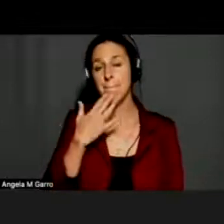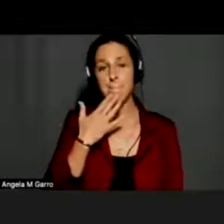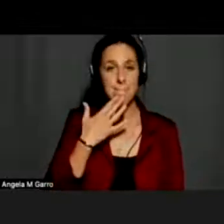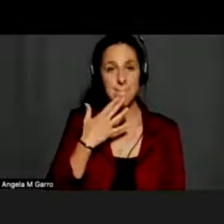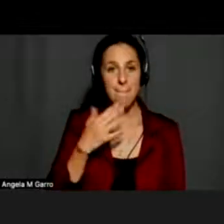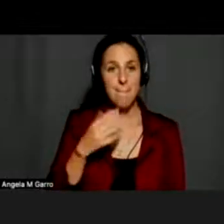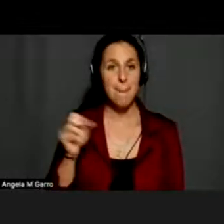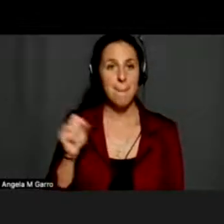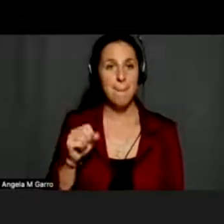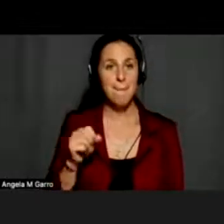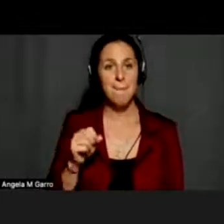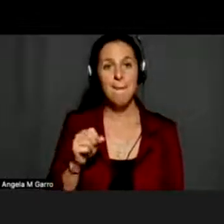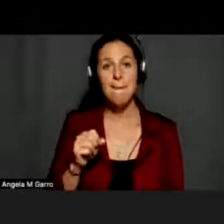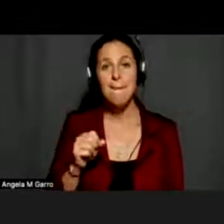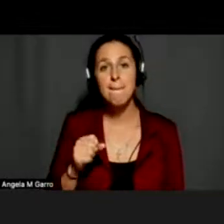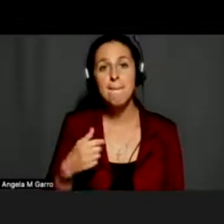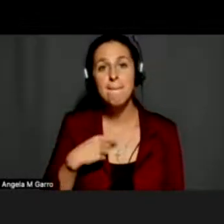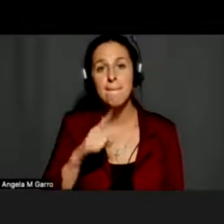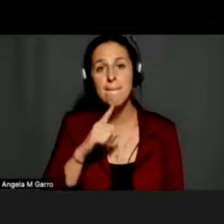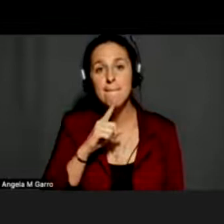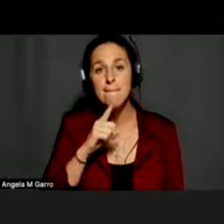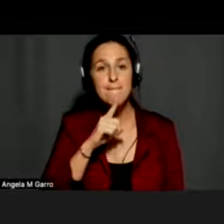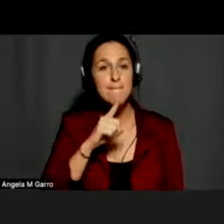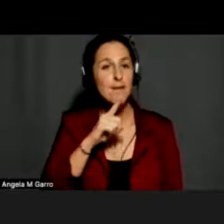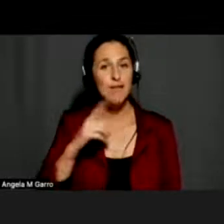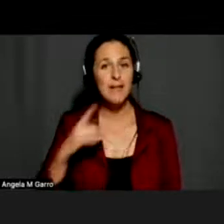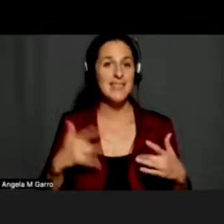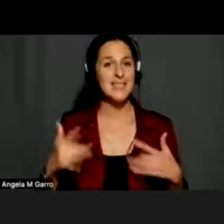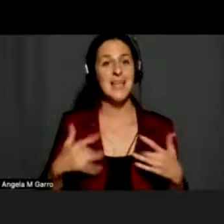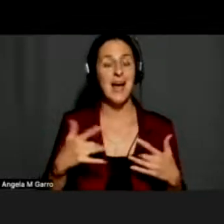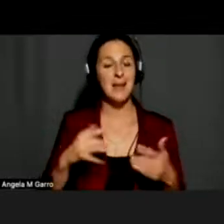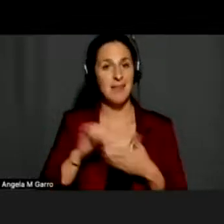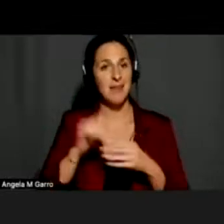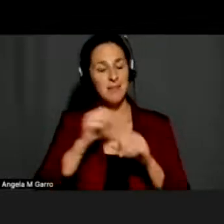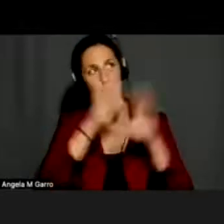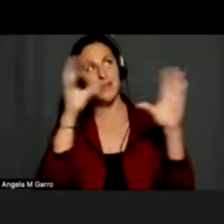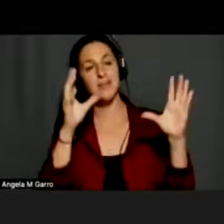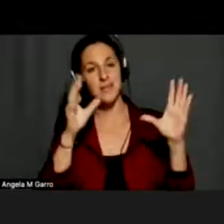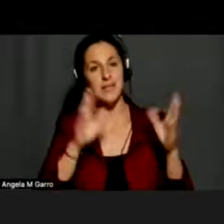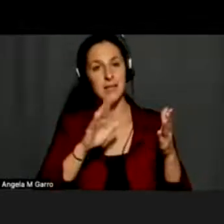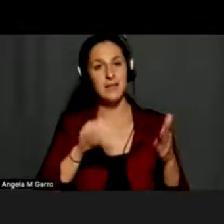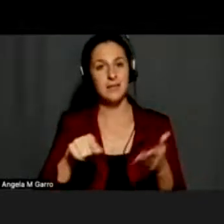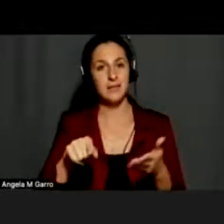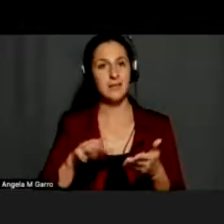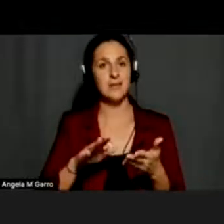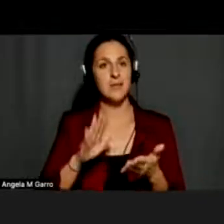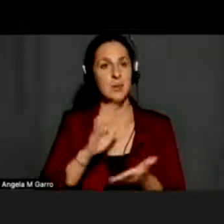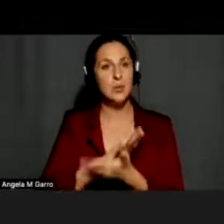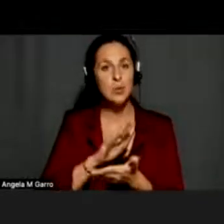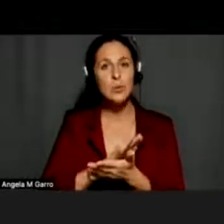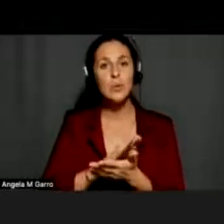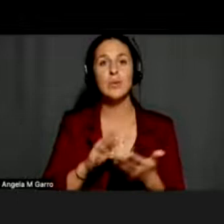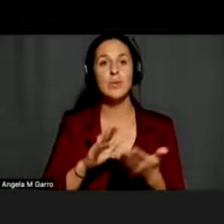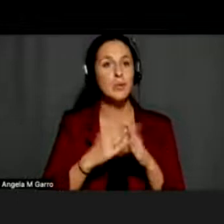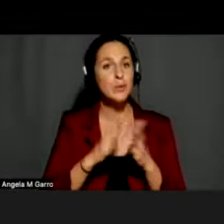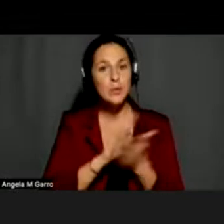I've made no secret that I really am excited about the idea of a community school. In researching